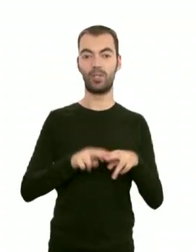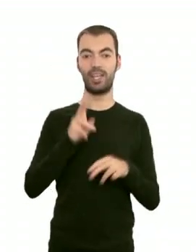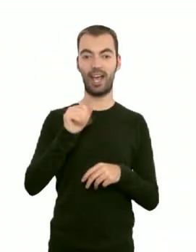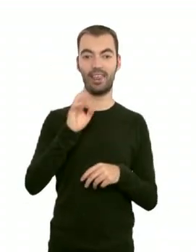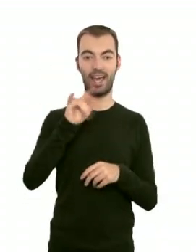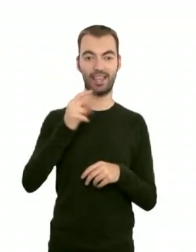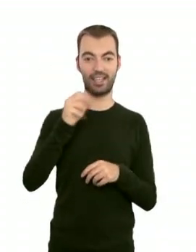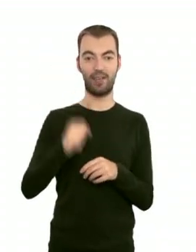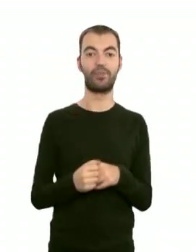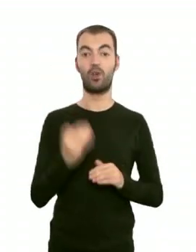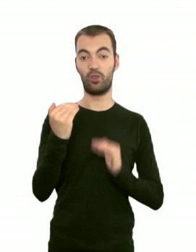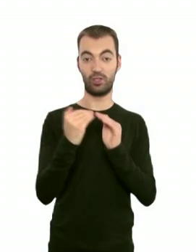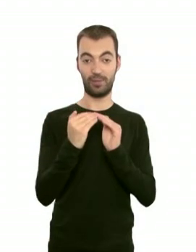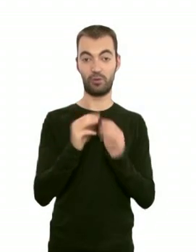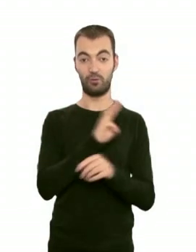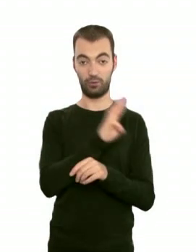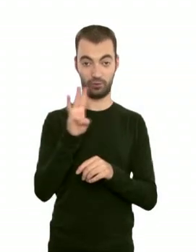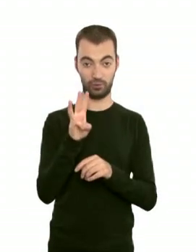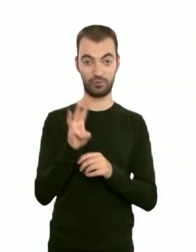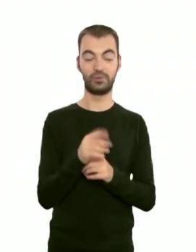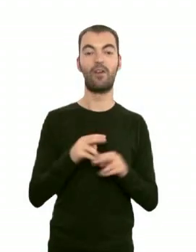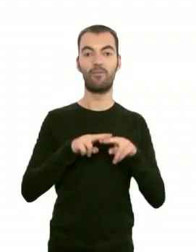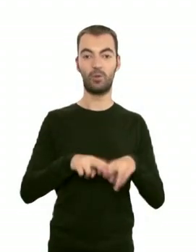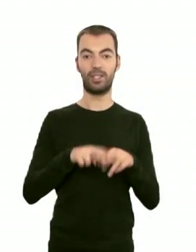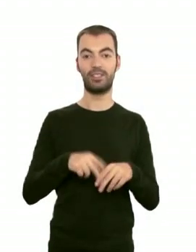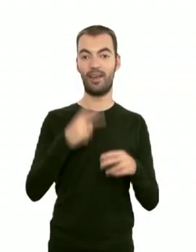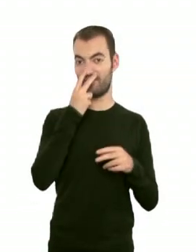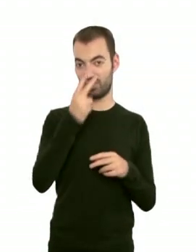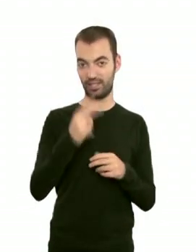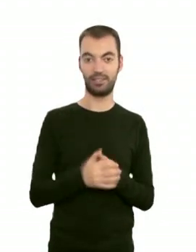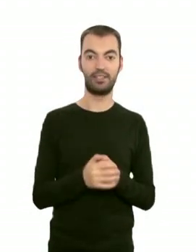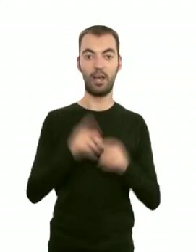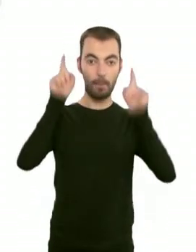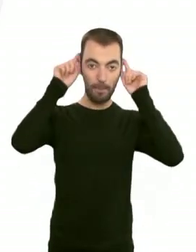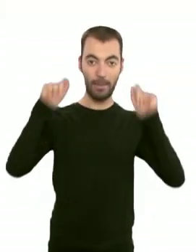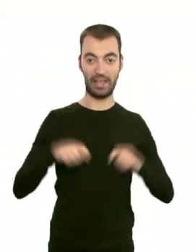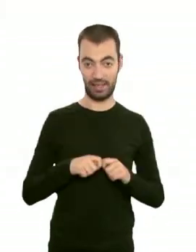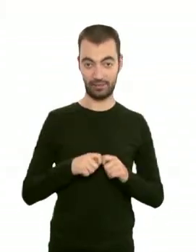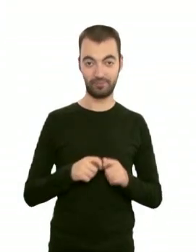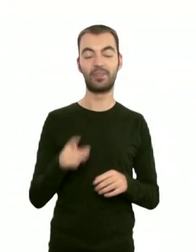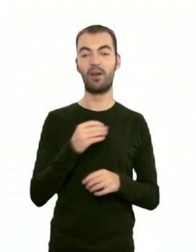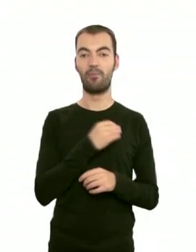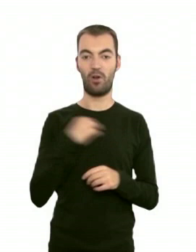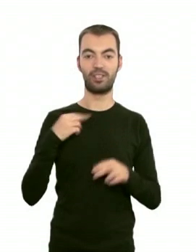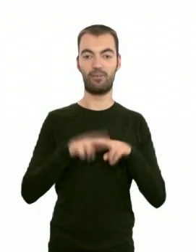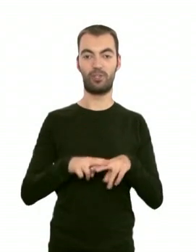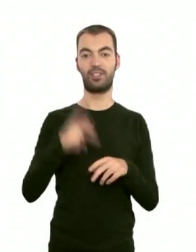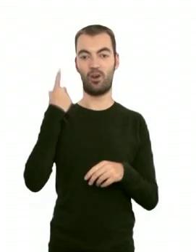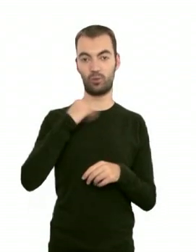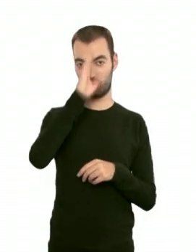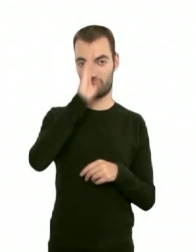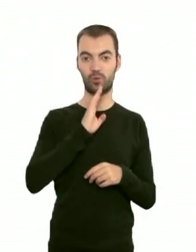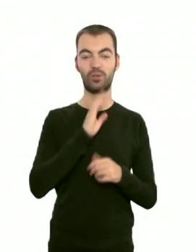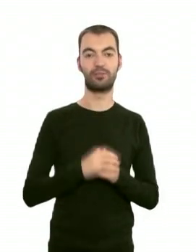description was provided by Katarinka Foundation. Website accessibility, Wigialny Foundation. Audio